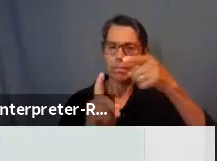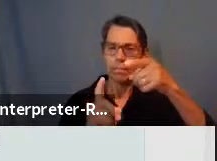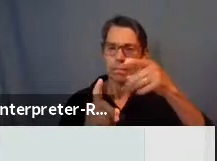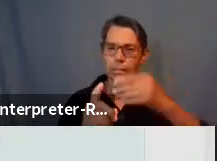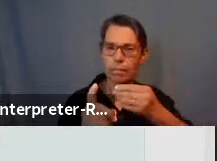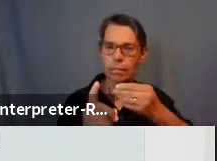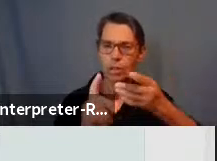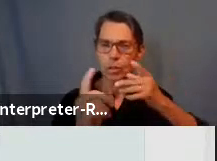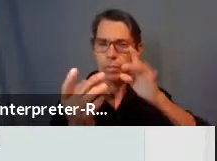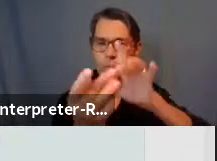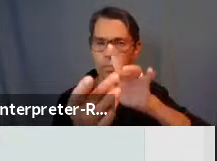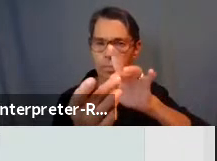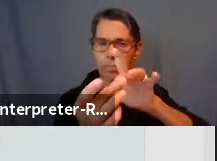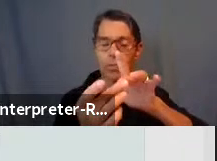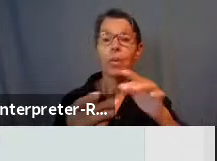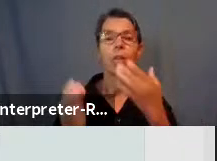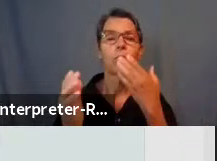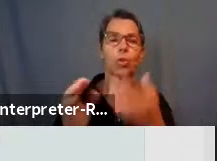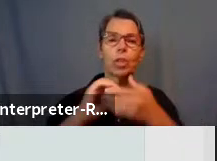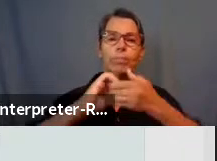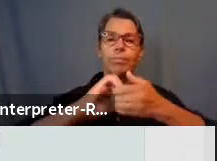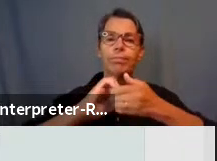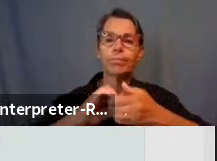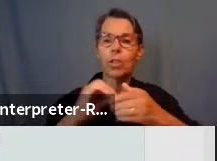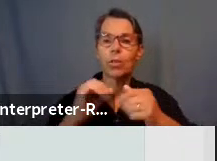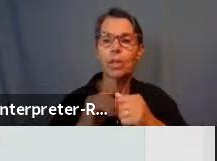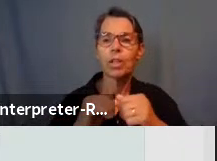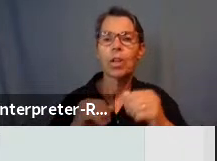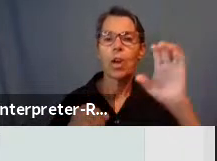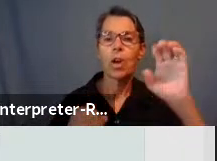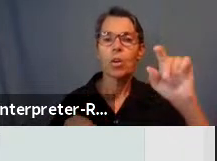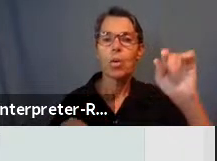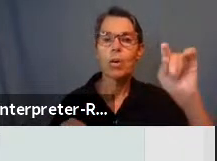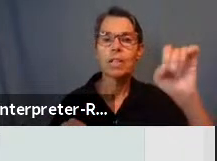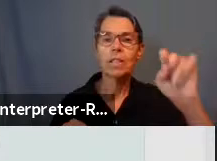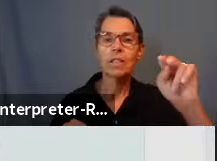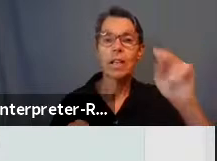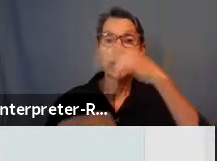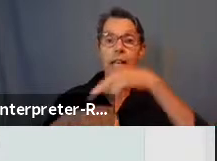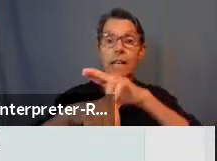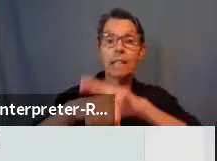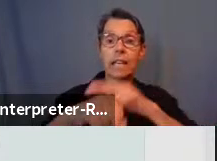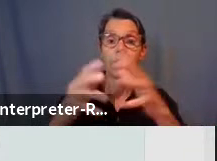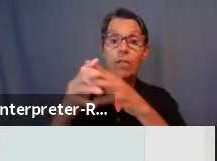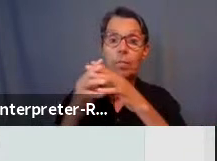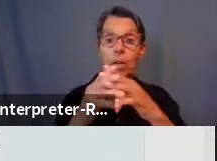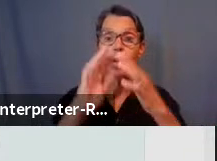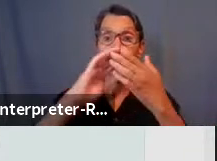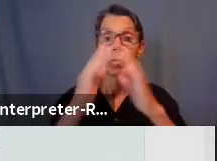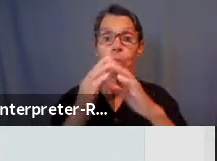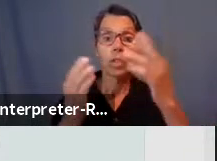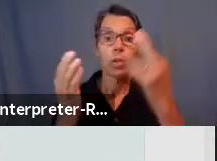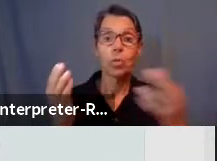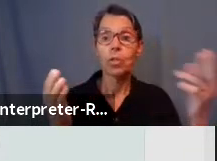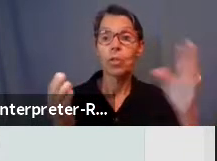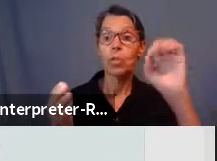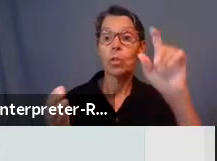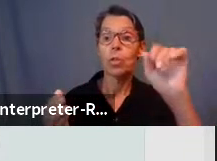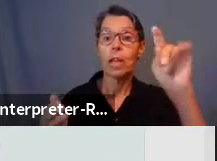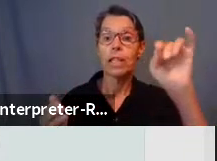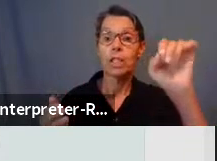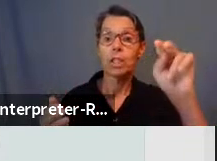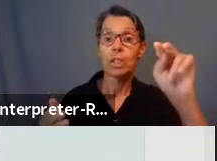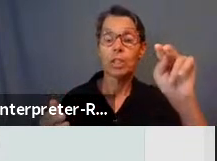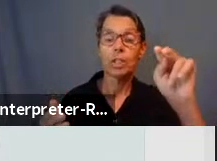with through a coalition, a local coalition called the Native American Community Resource Coalition, and it's got